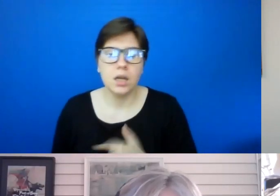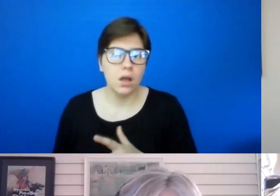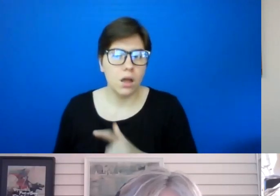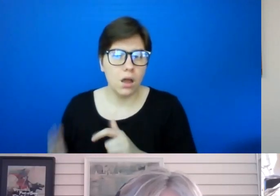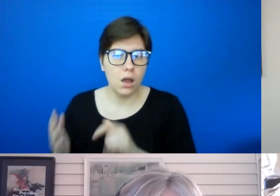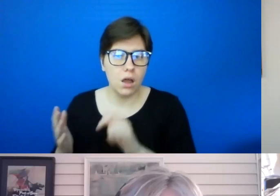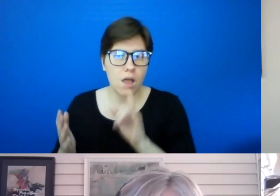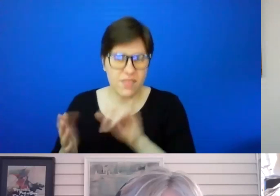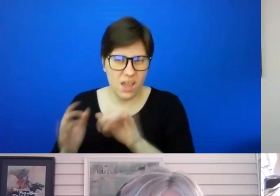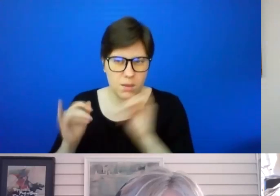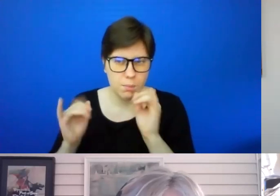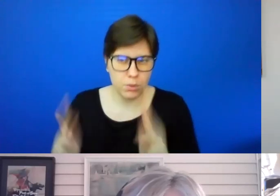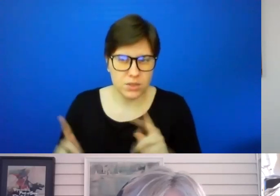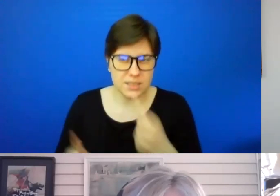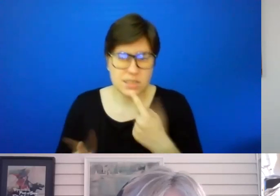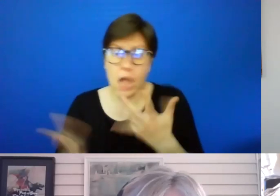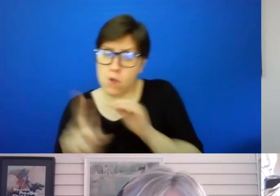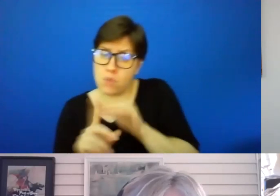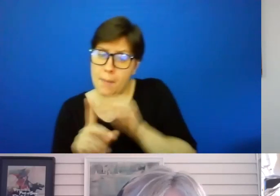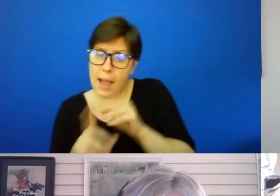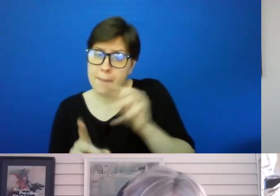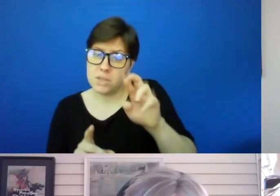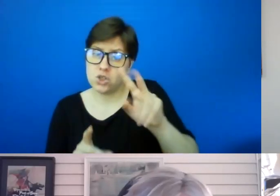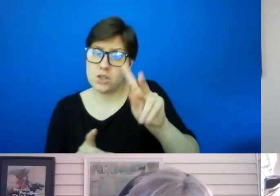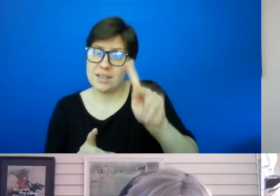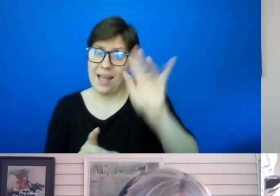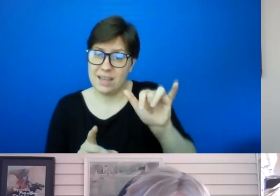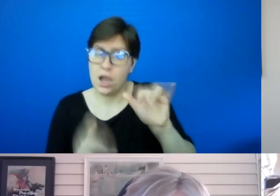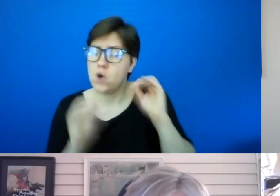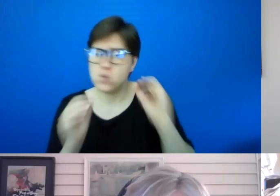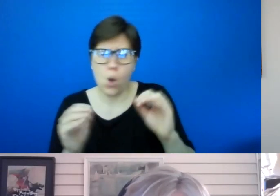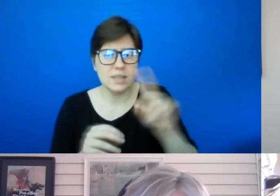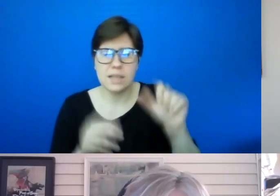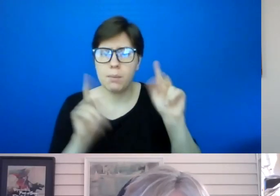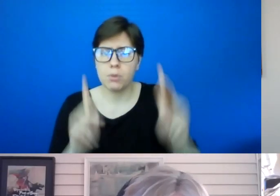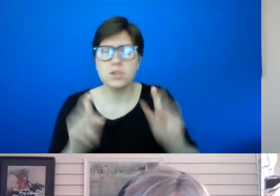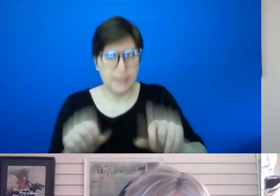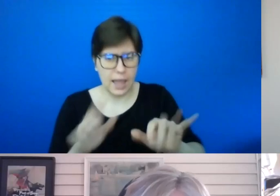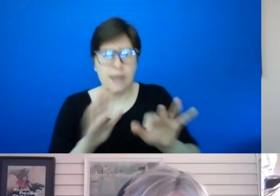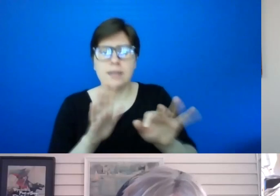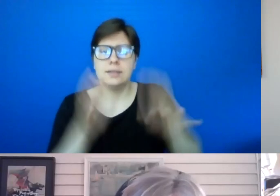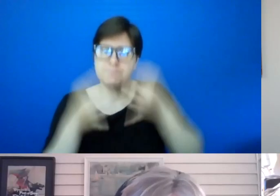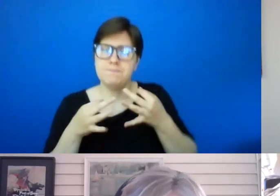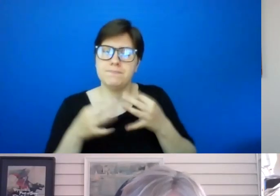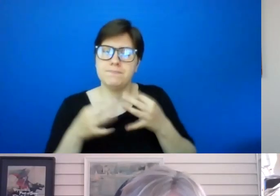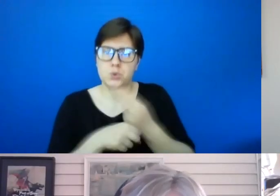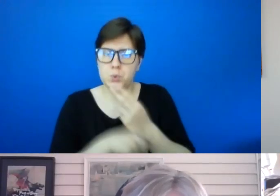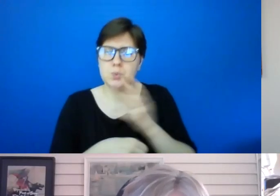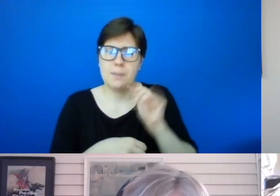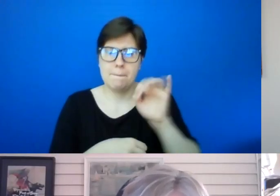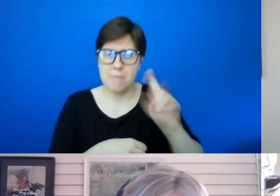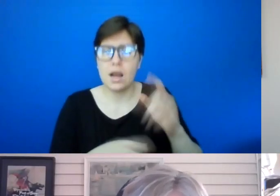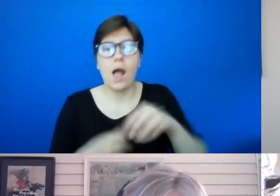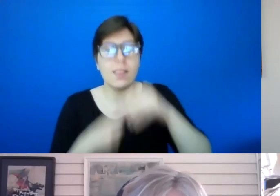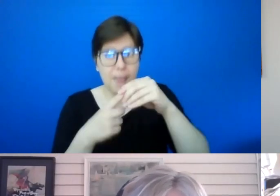And this individual said, I'd like to remind Mr. Kelly that no disabled person can elect to use MAID unless they are an adult, mentally competent, and deemed